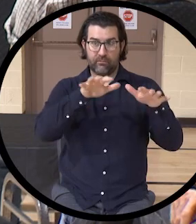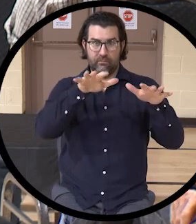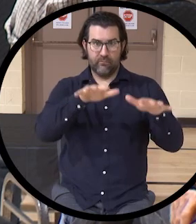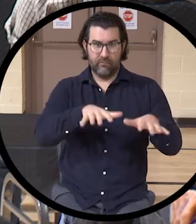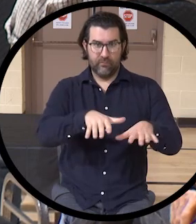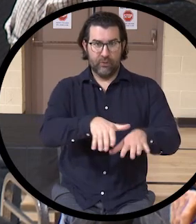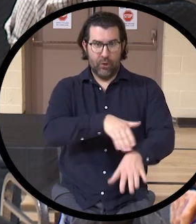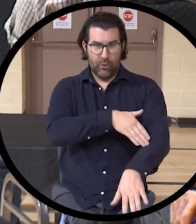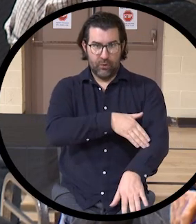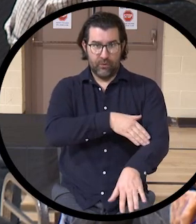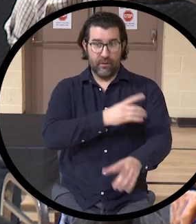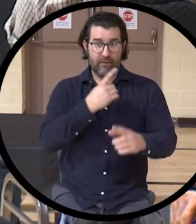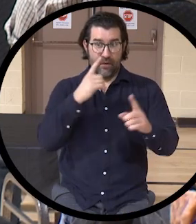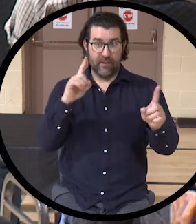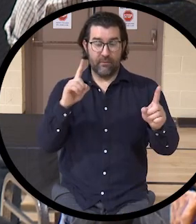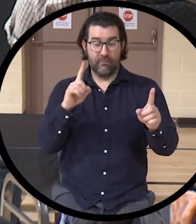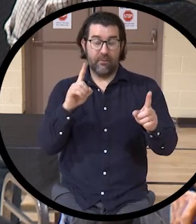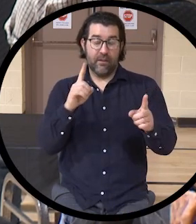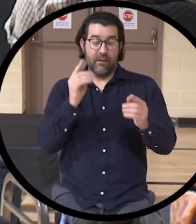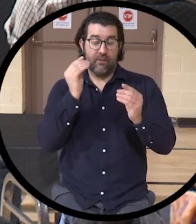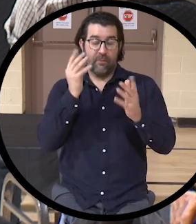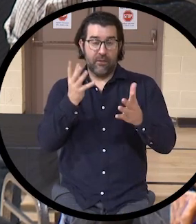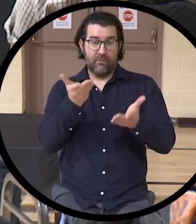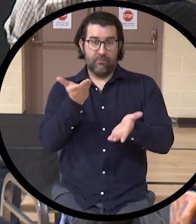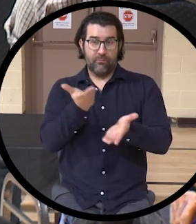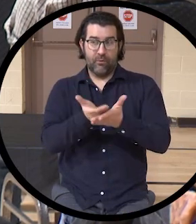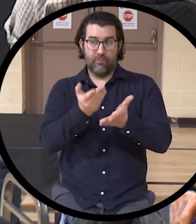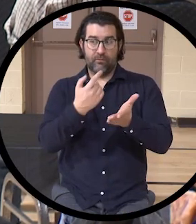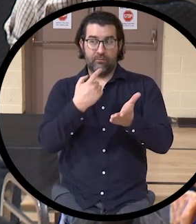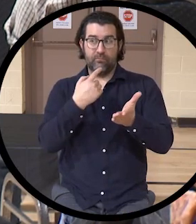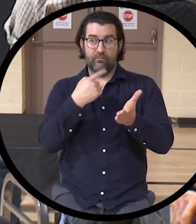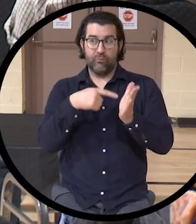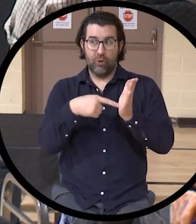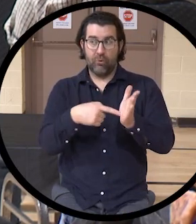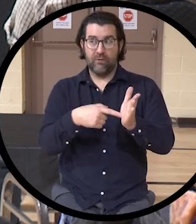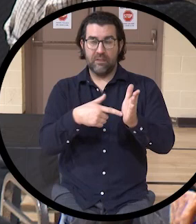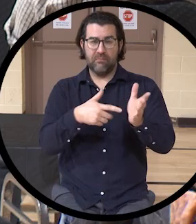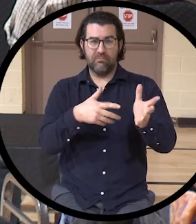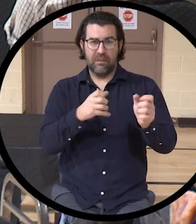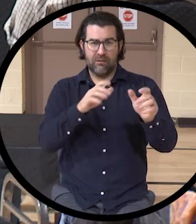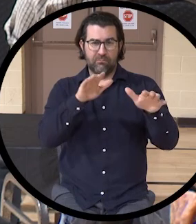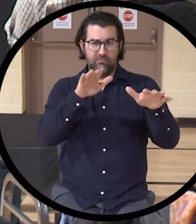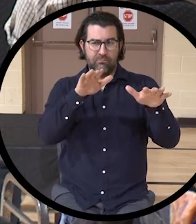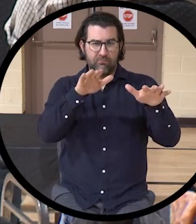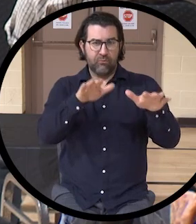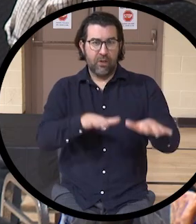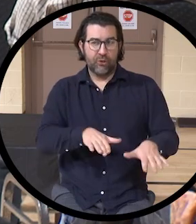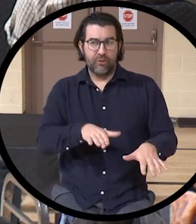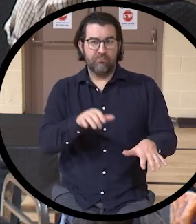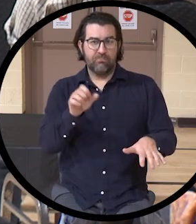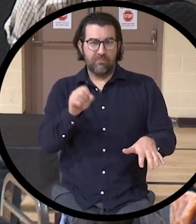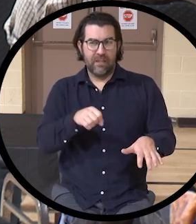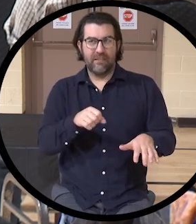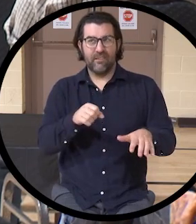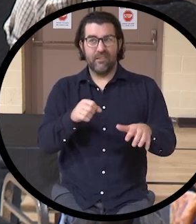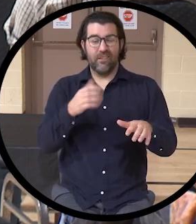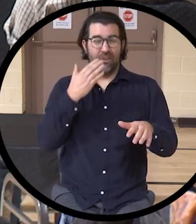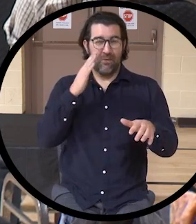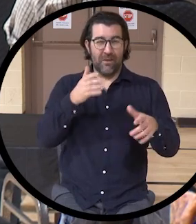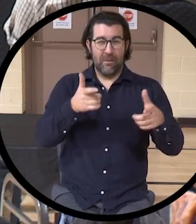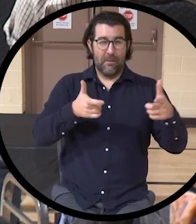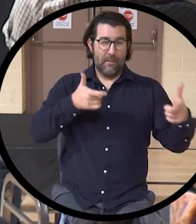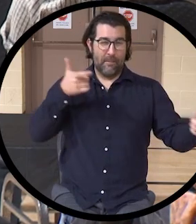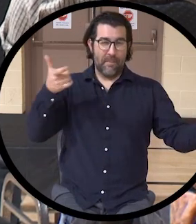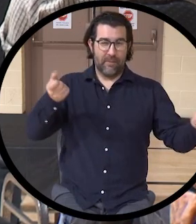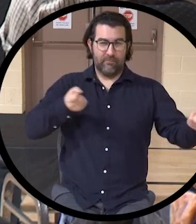vehicles. Although the data shows that overall there's speed reductions, it sounds like there's concerns that maybe larger vehicles in particular are